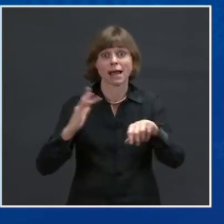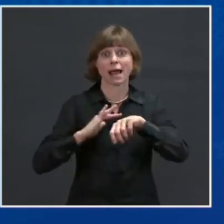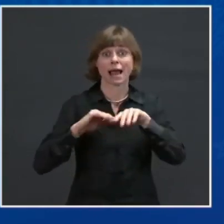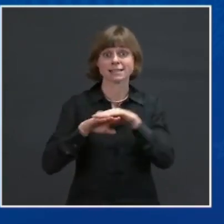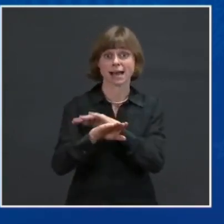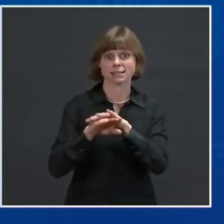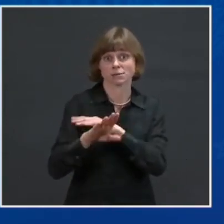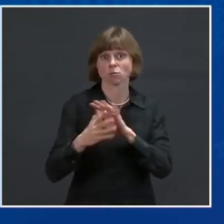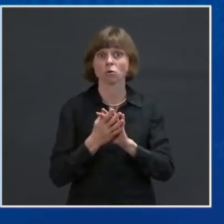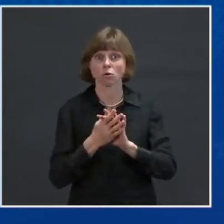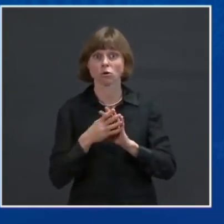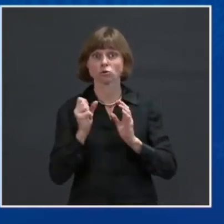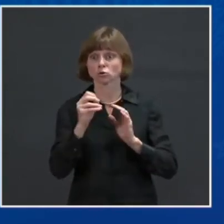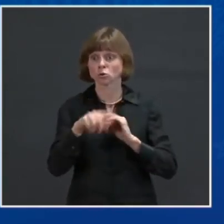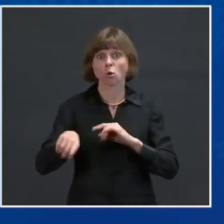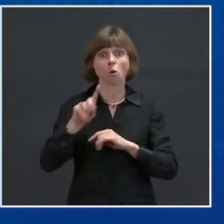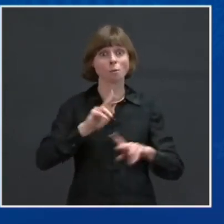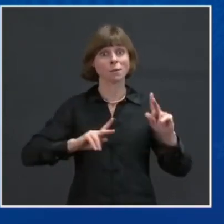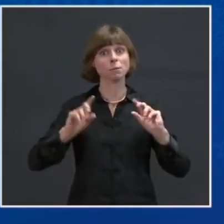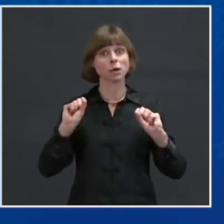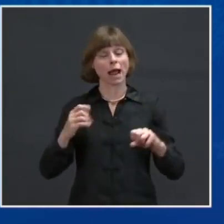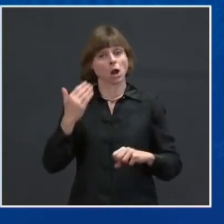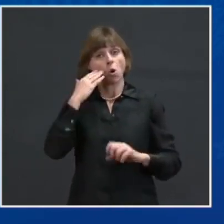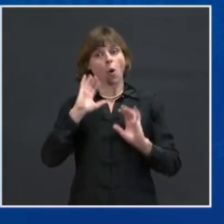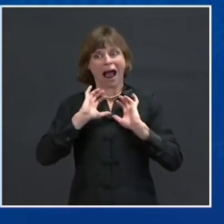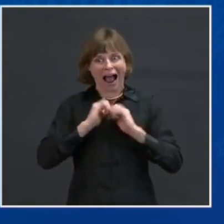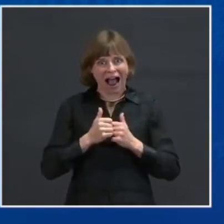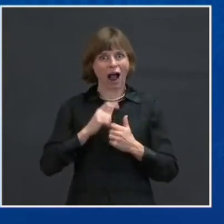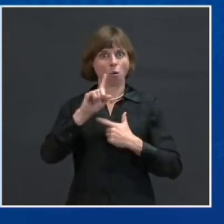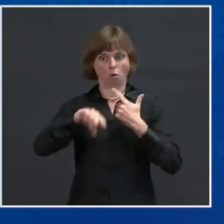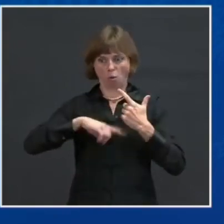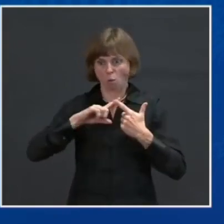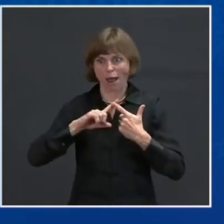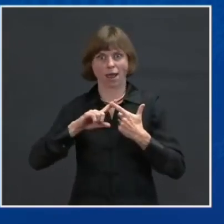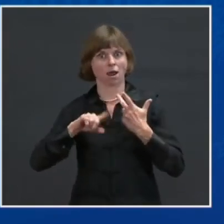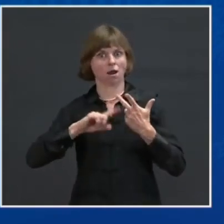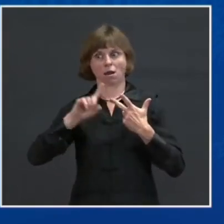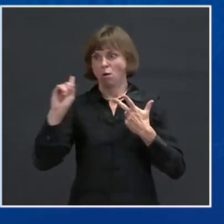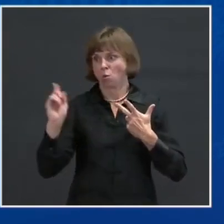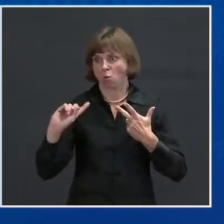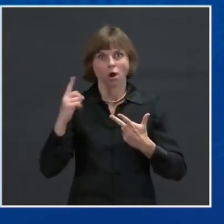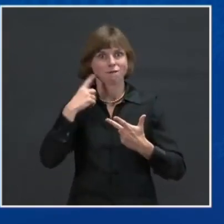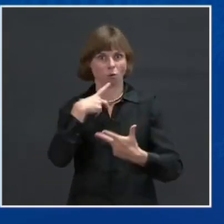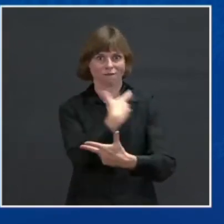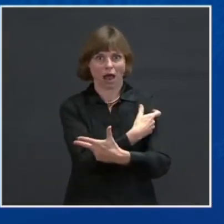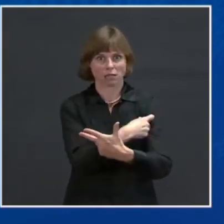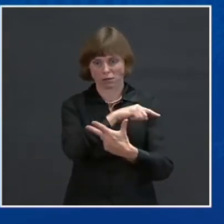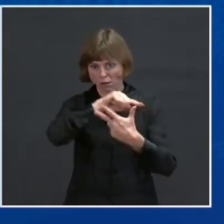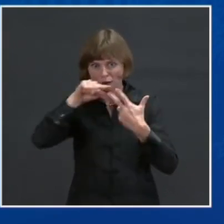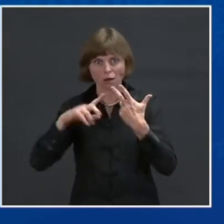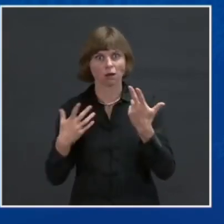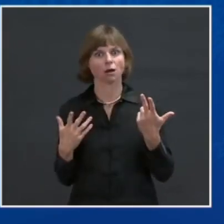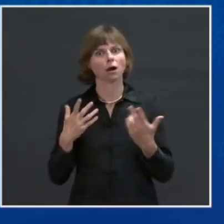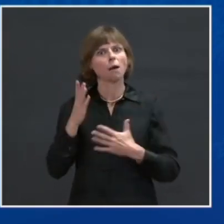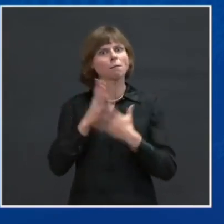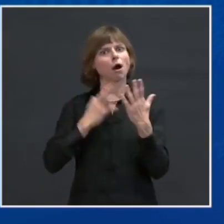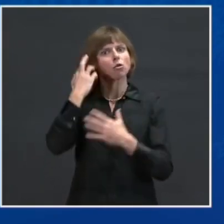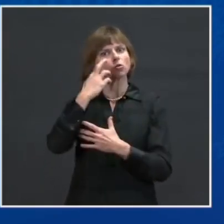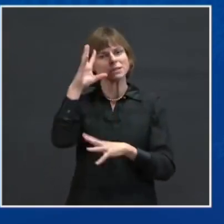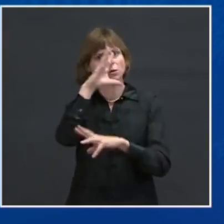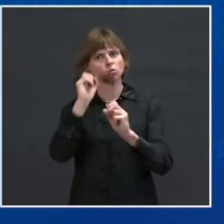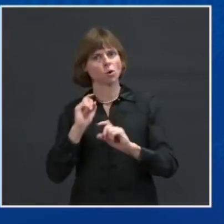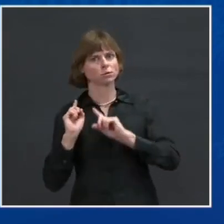public know how they can get a vaccine, when they can get a vaccine, where they can go to get a vaccine. That's part of the reason the president is, of course, traveling